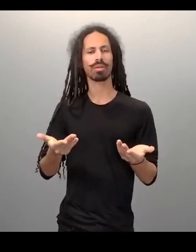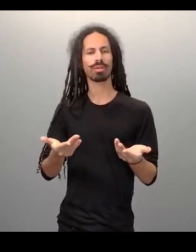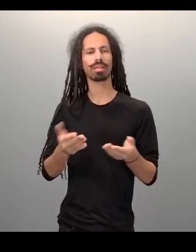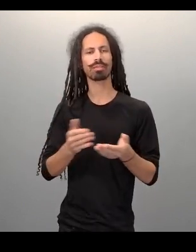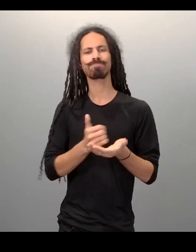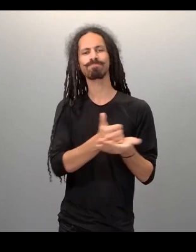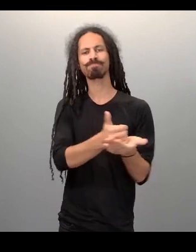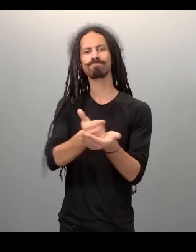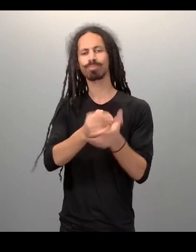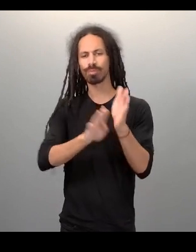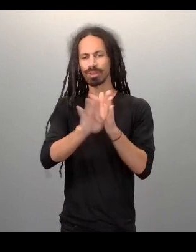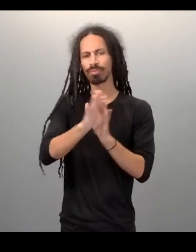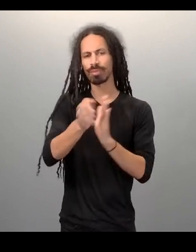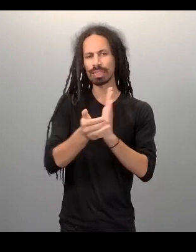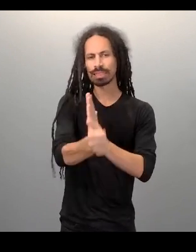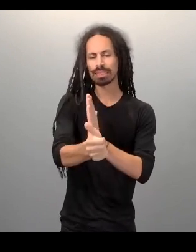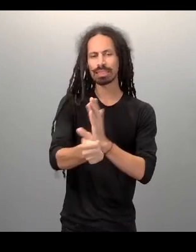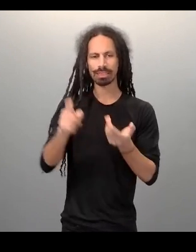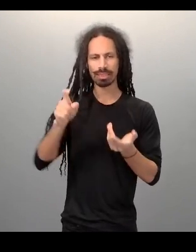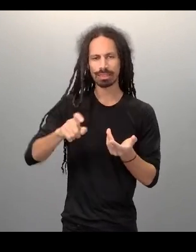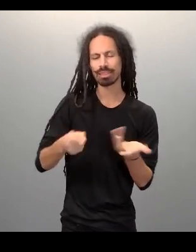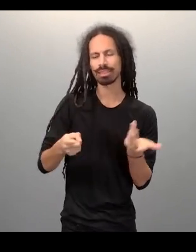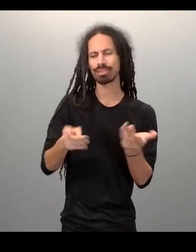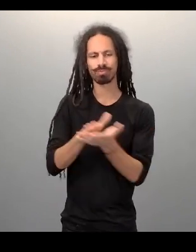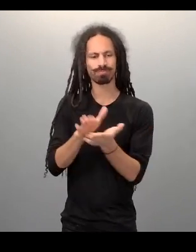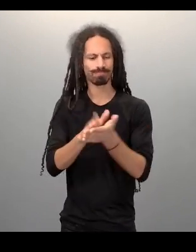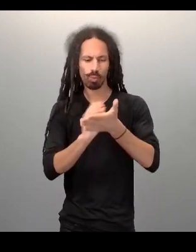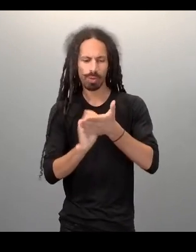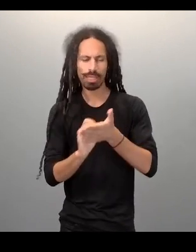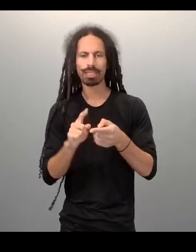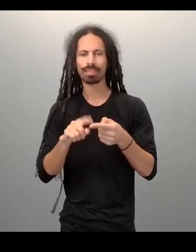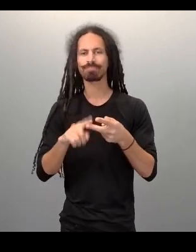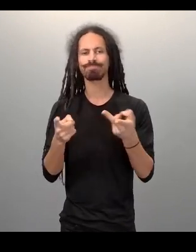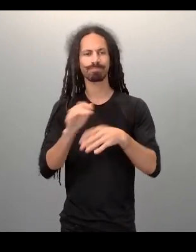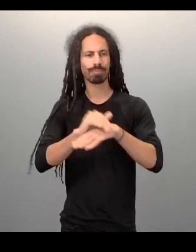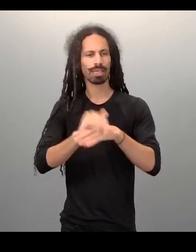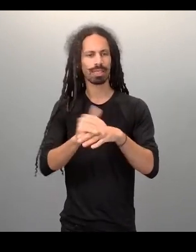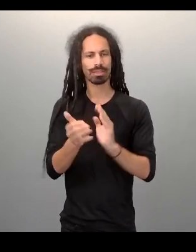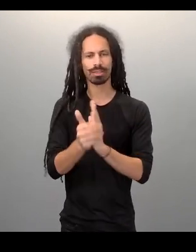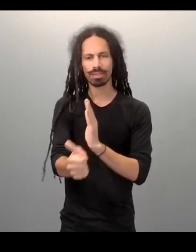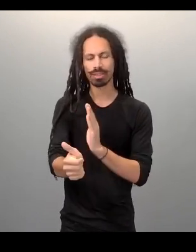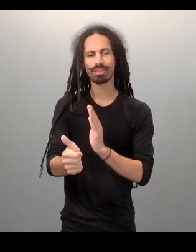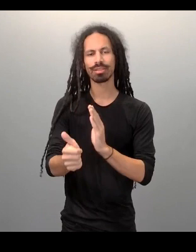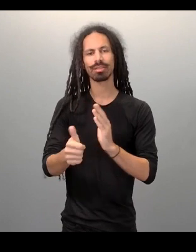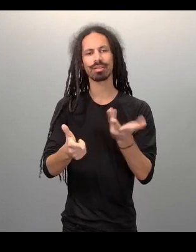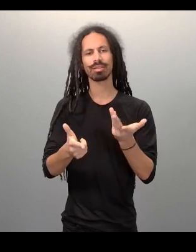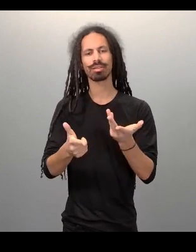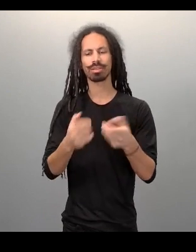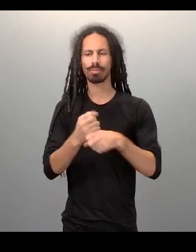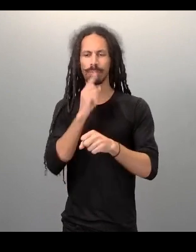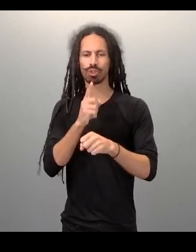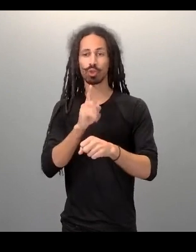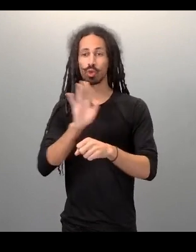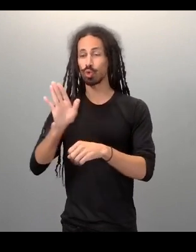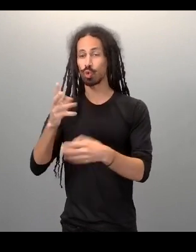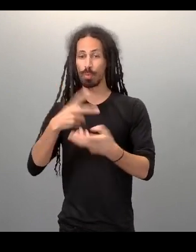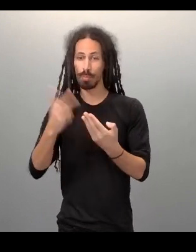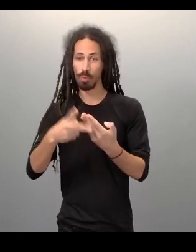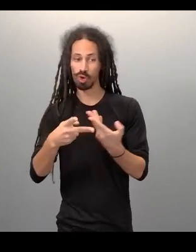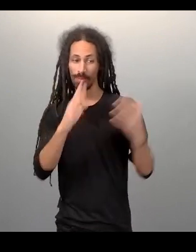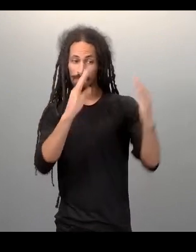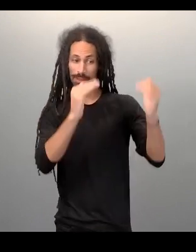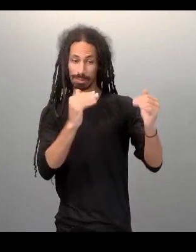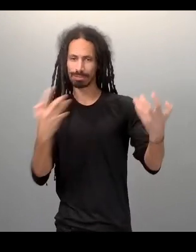you need in academic writing and English language to meet your program needs.